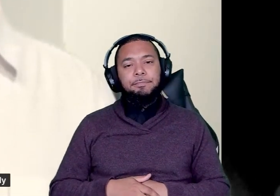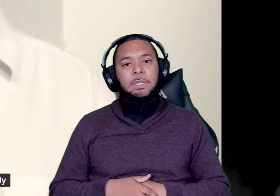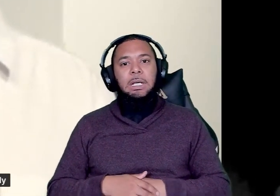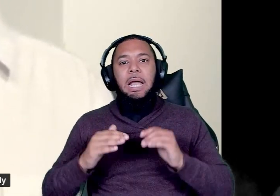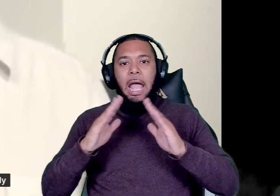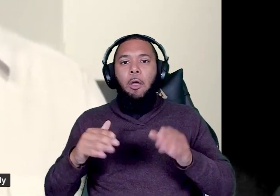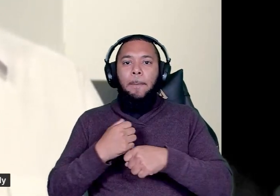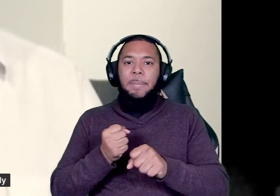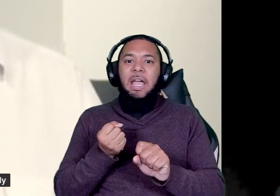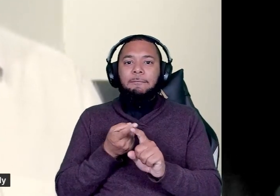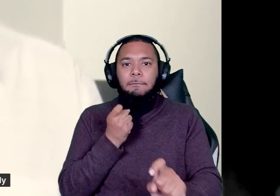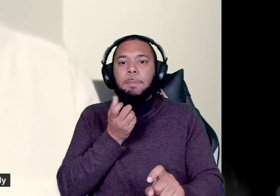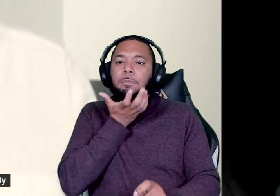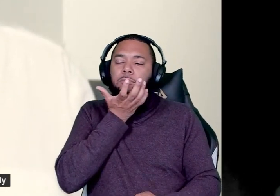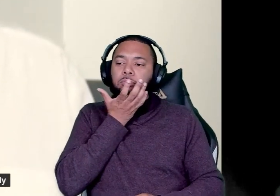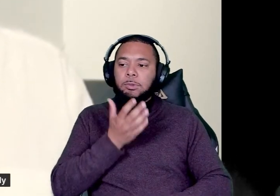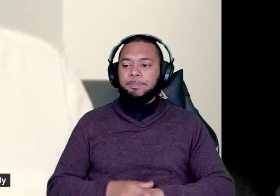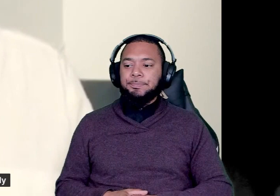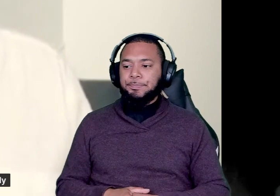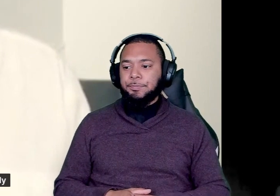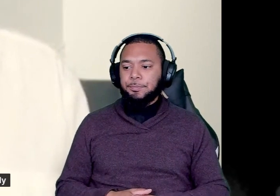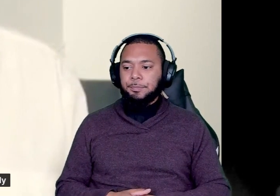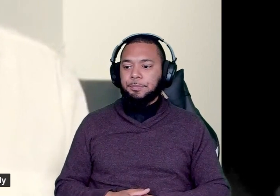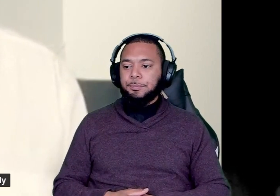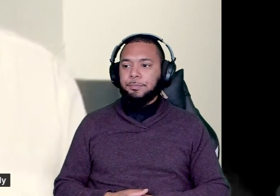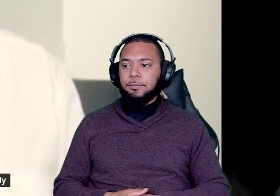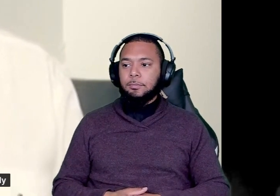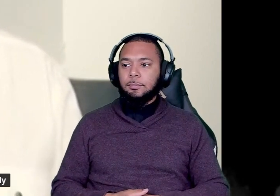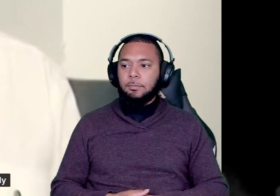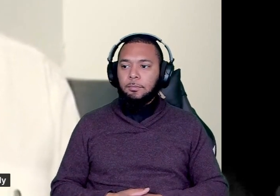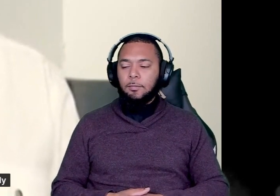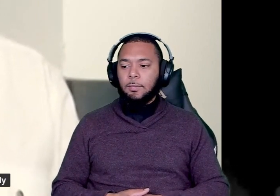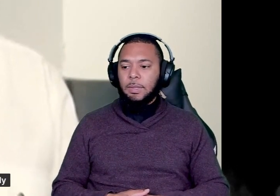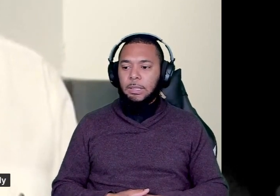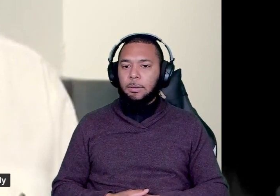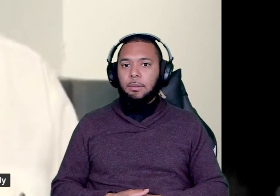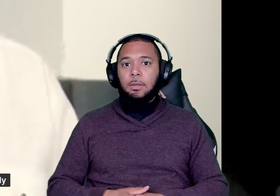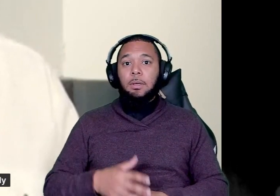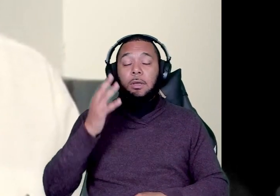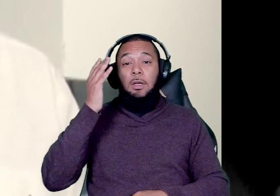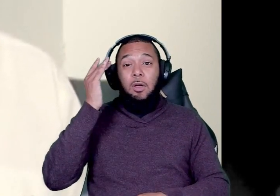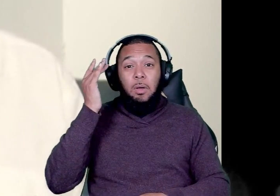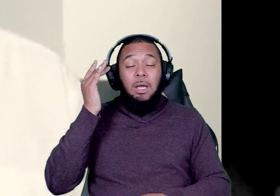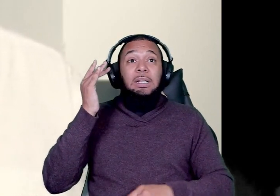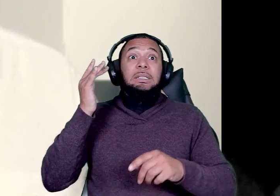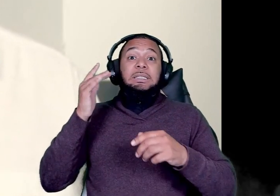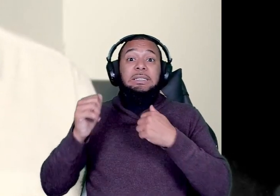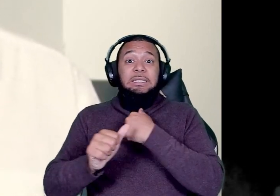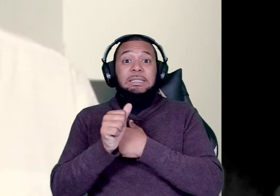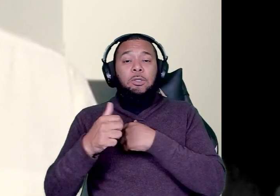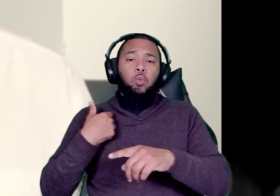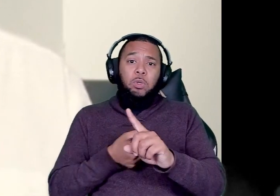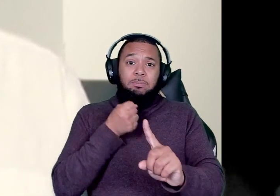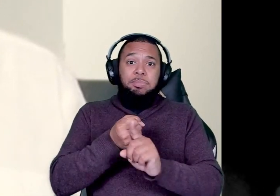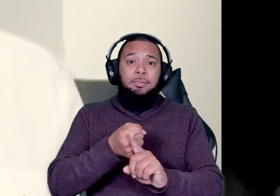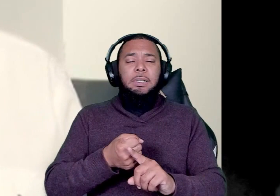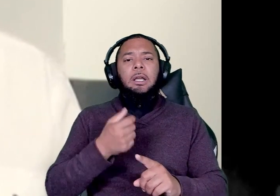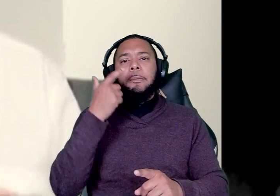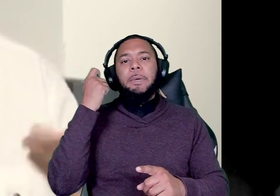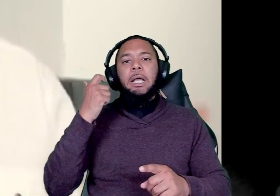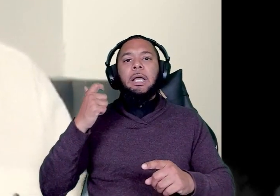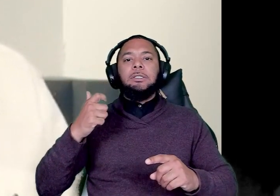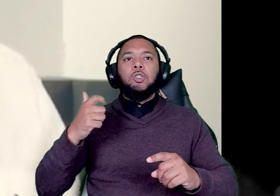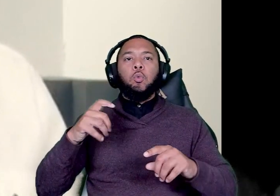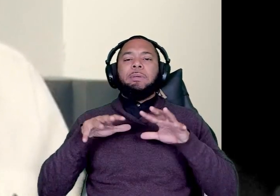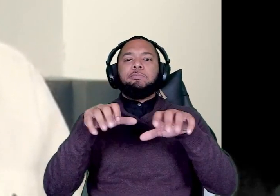human issues of the grasslands? Loss of habitat due to farming and ranching. Approximately 95 to 99% of the